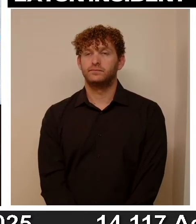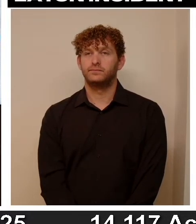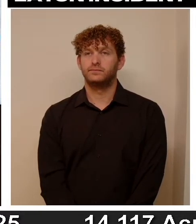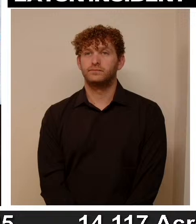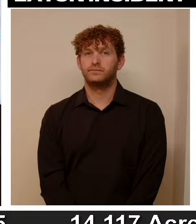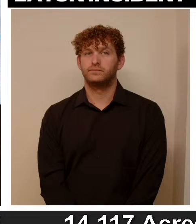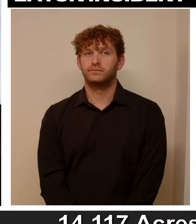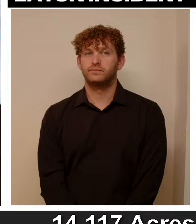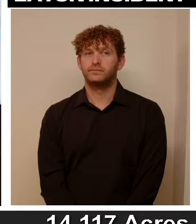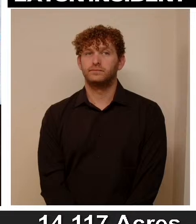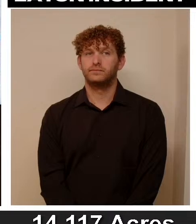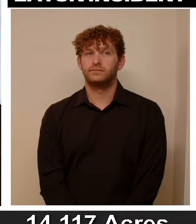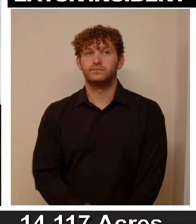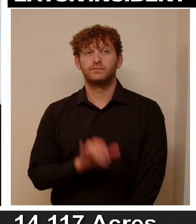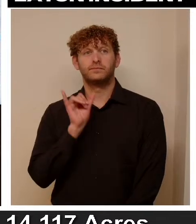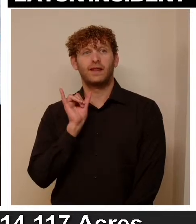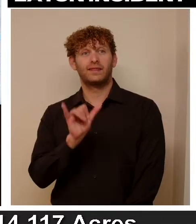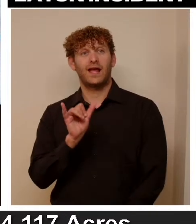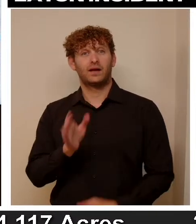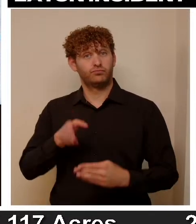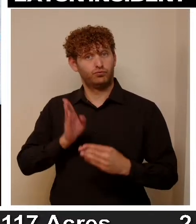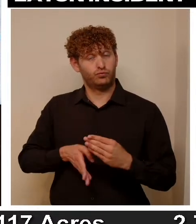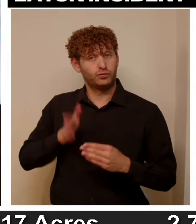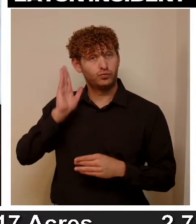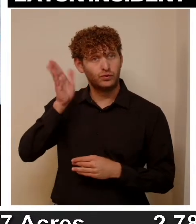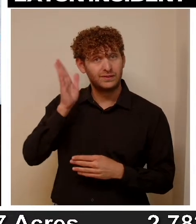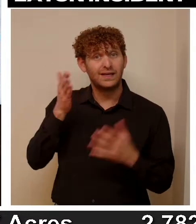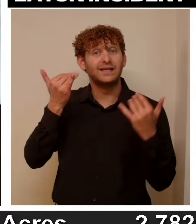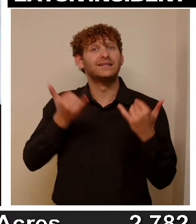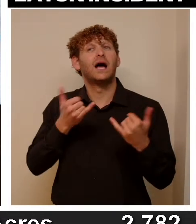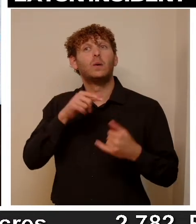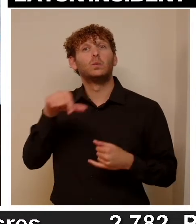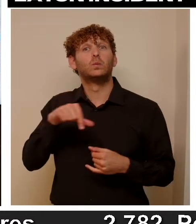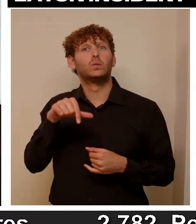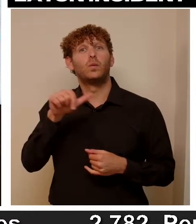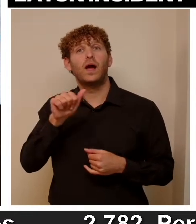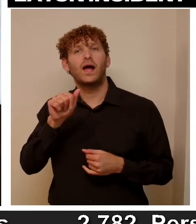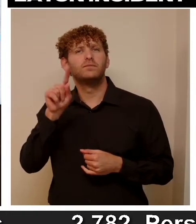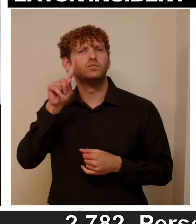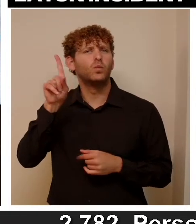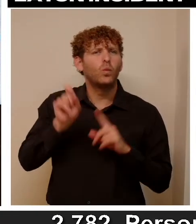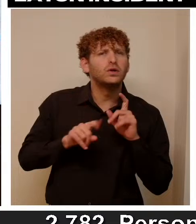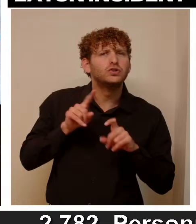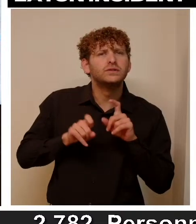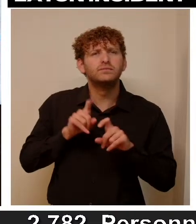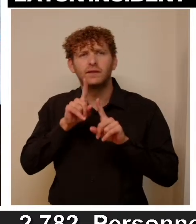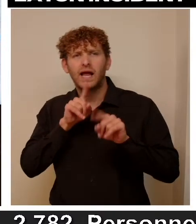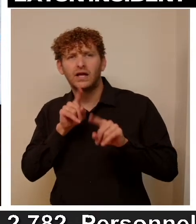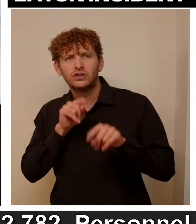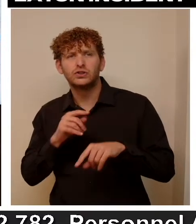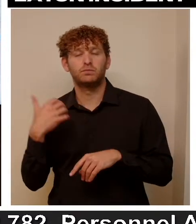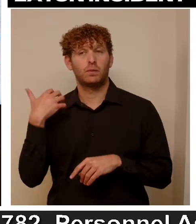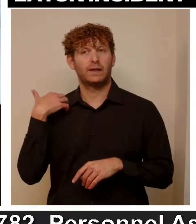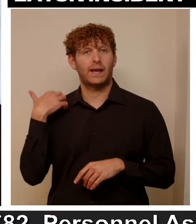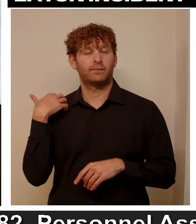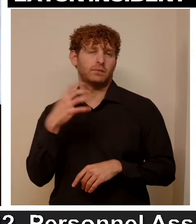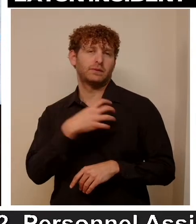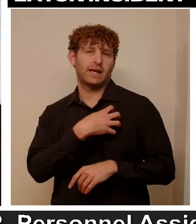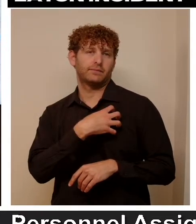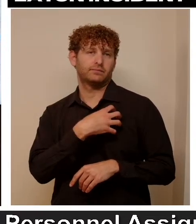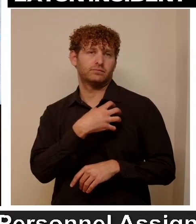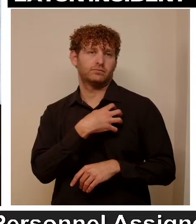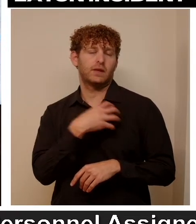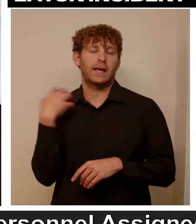That's going to end our presenters, but now we'll start our question and answers. I'm going to bring back up Captain Williams with the LA County Sheriff's Department.